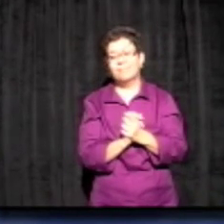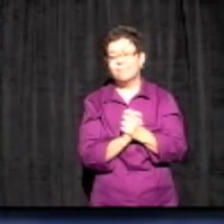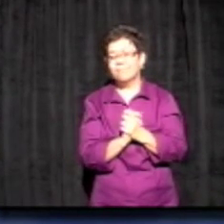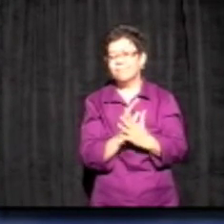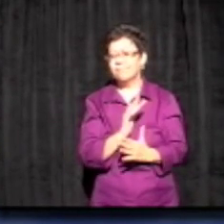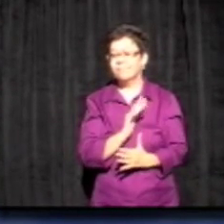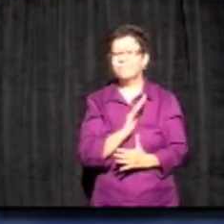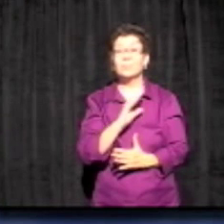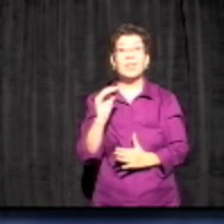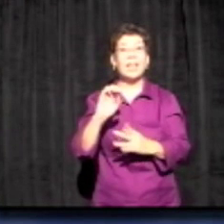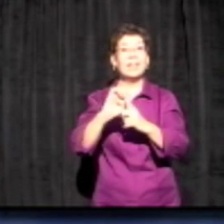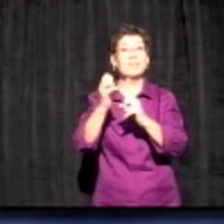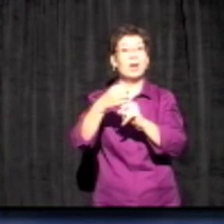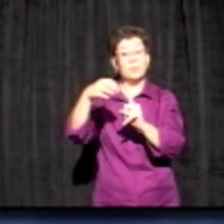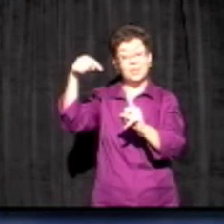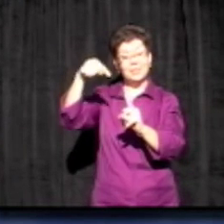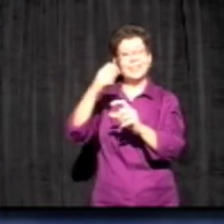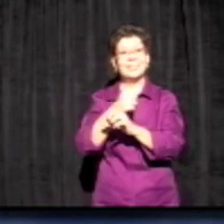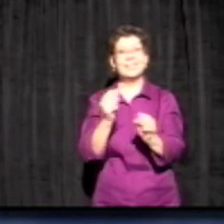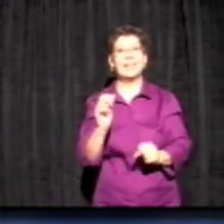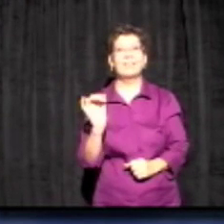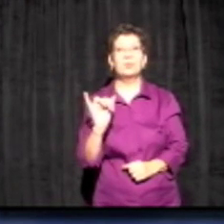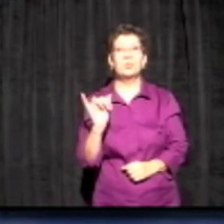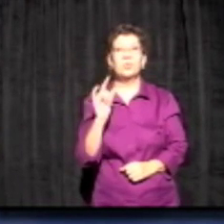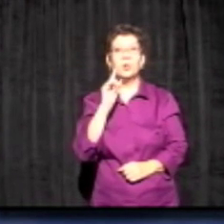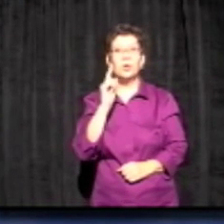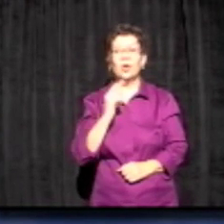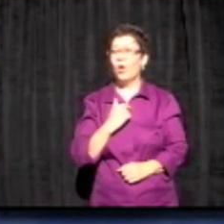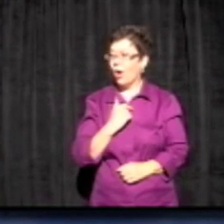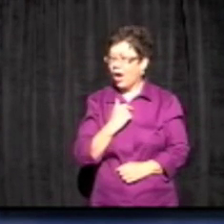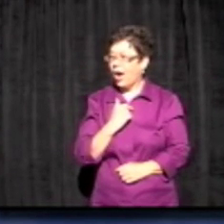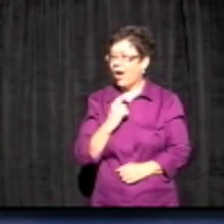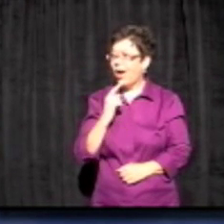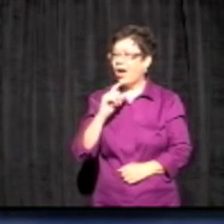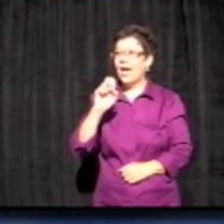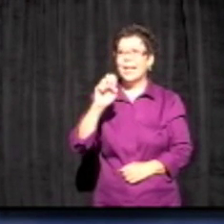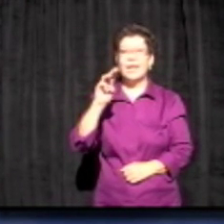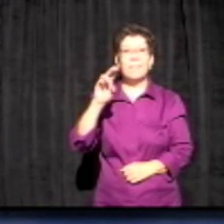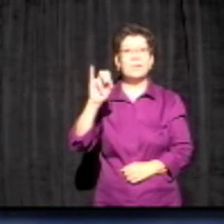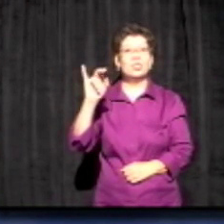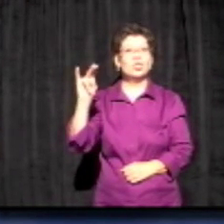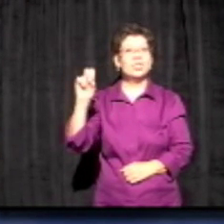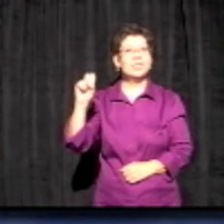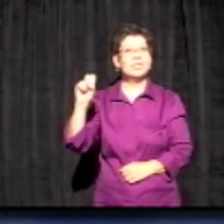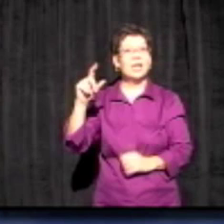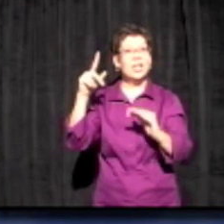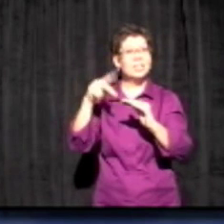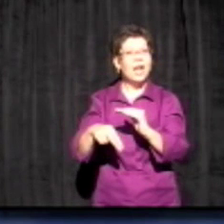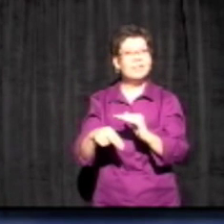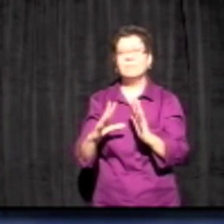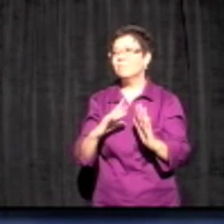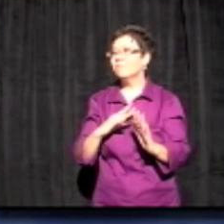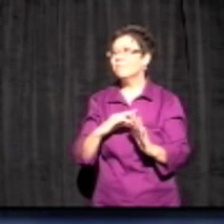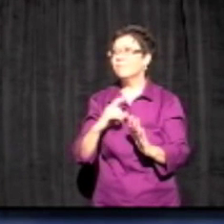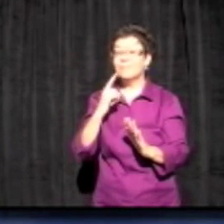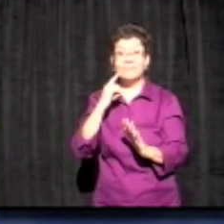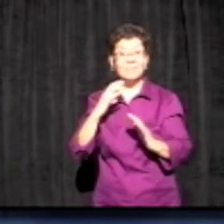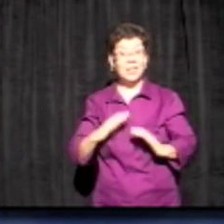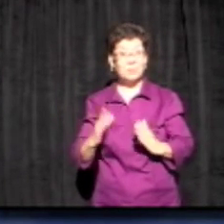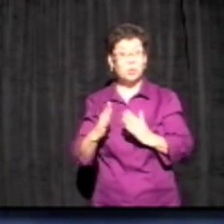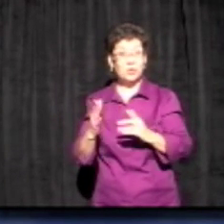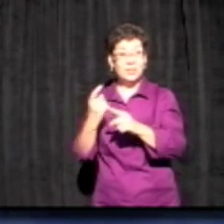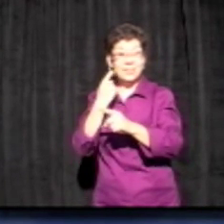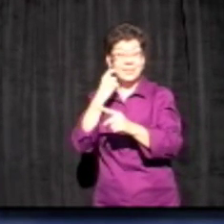cutting emissions and feeling good about your vehicle. In customer service, you heard the guys talk about